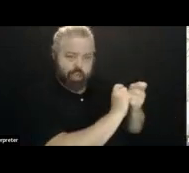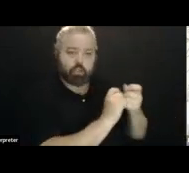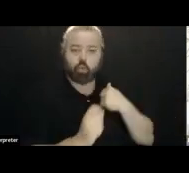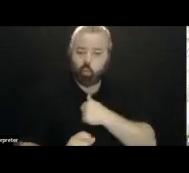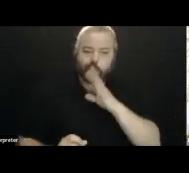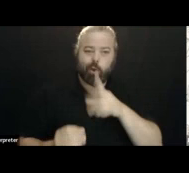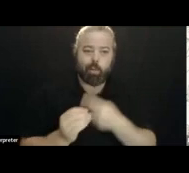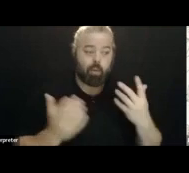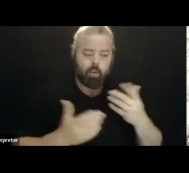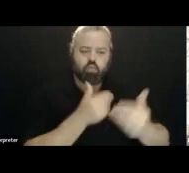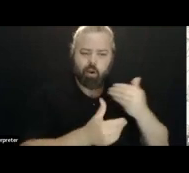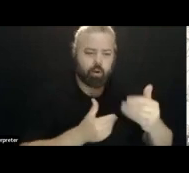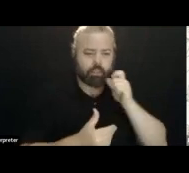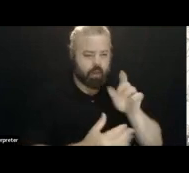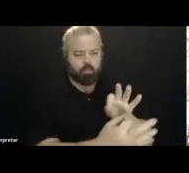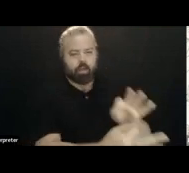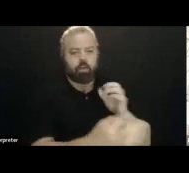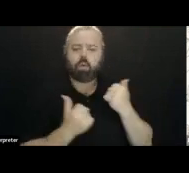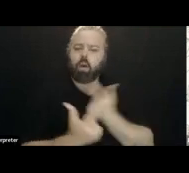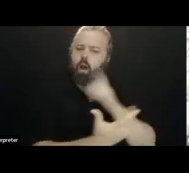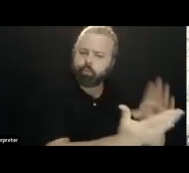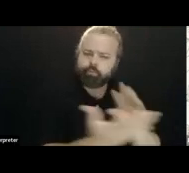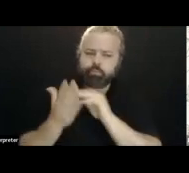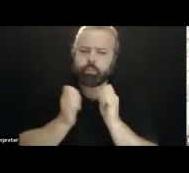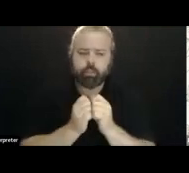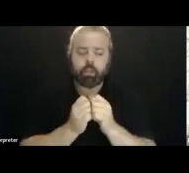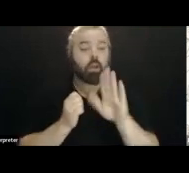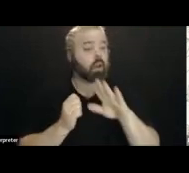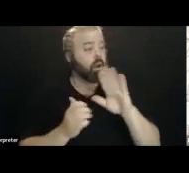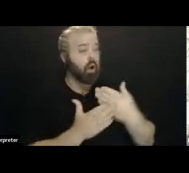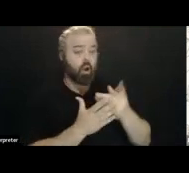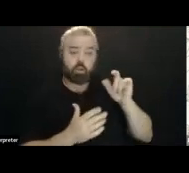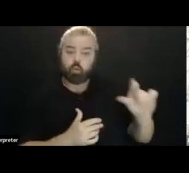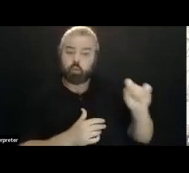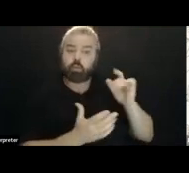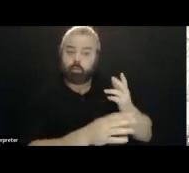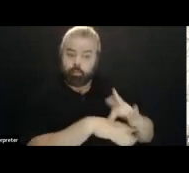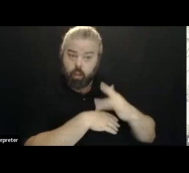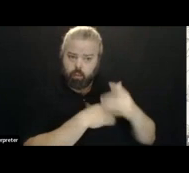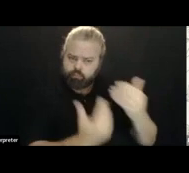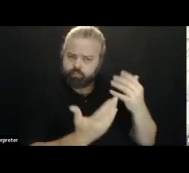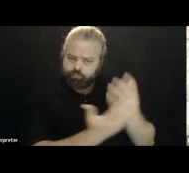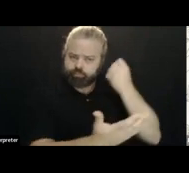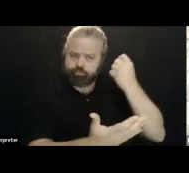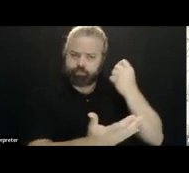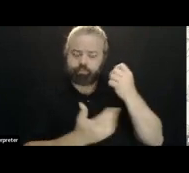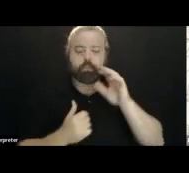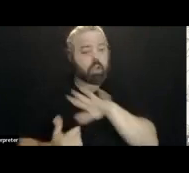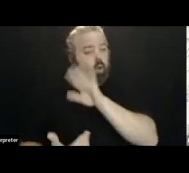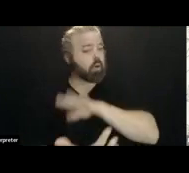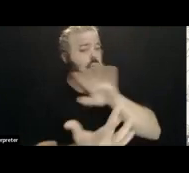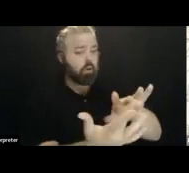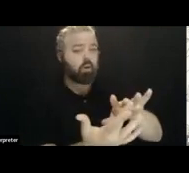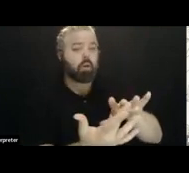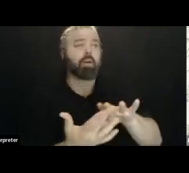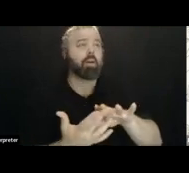learning. Please make sure that you're using all the tools that are available to you. Make sure to reach out to your institution if there